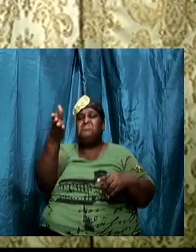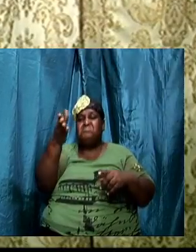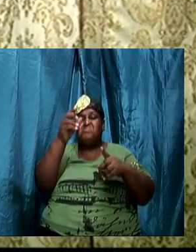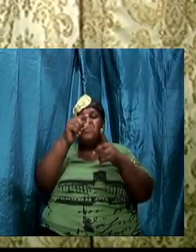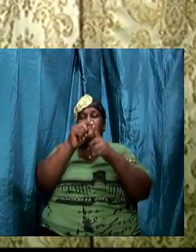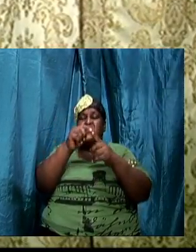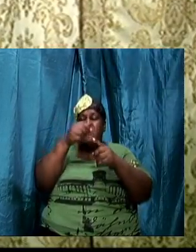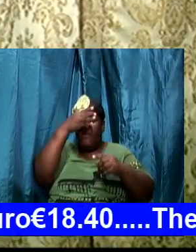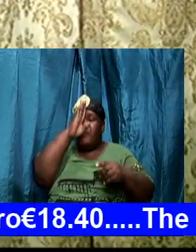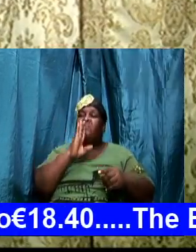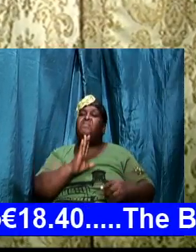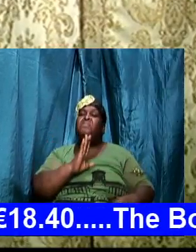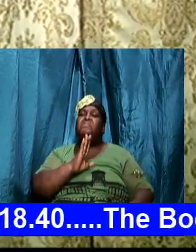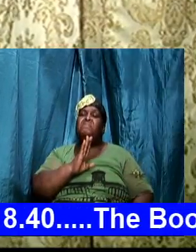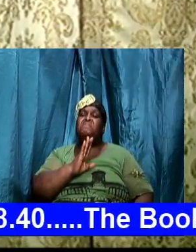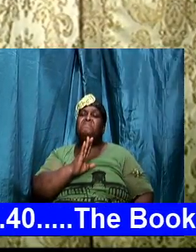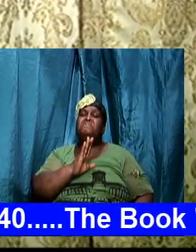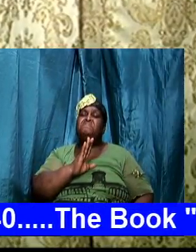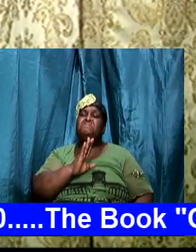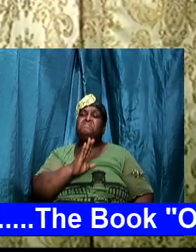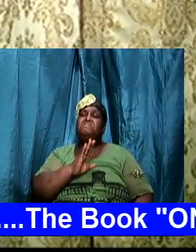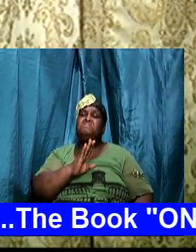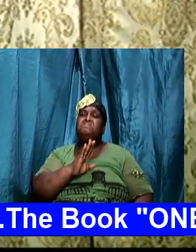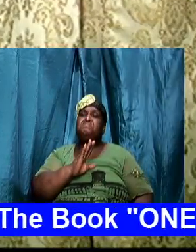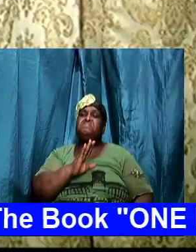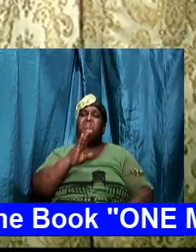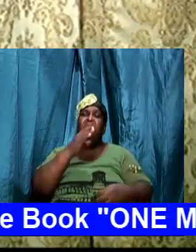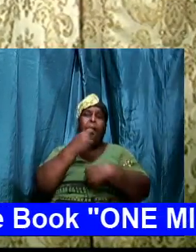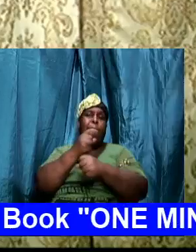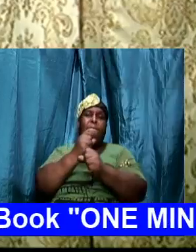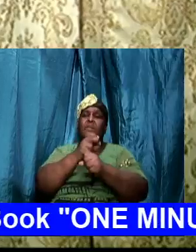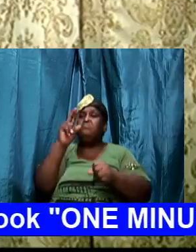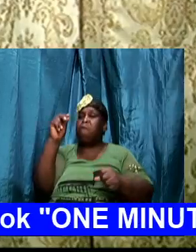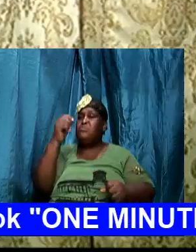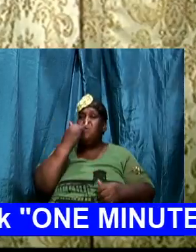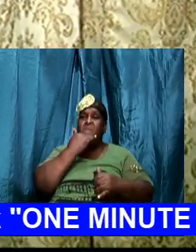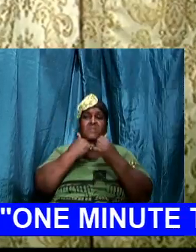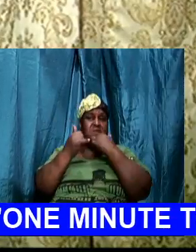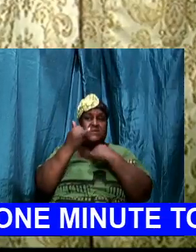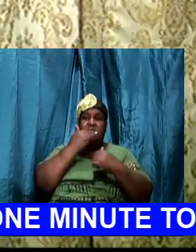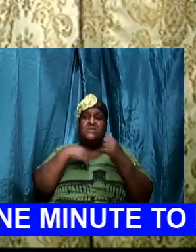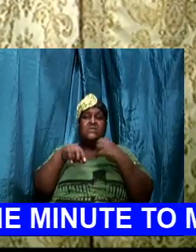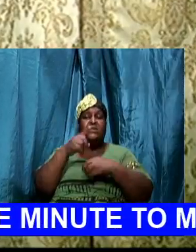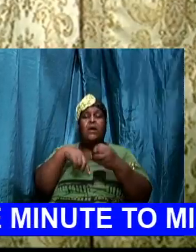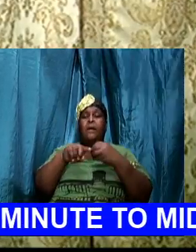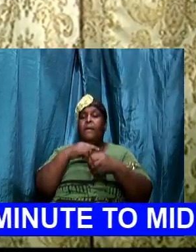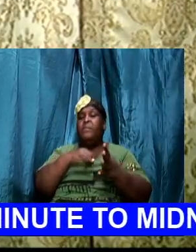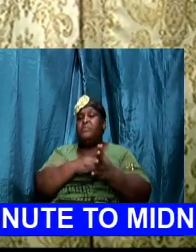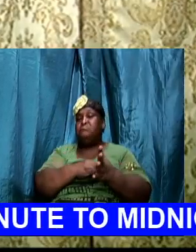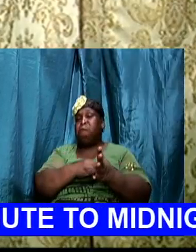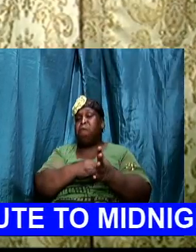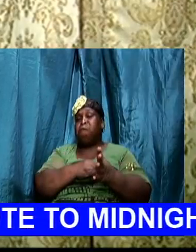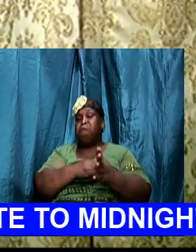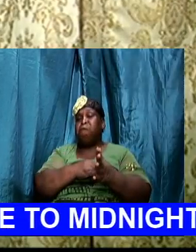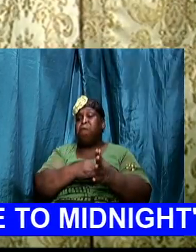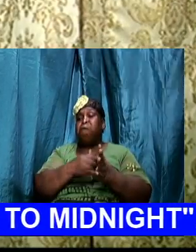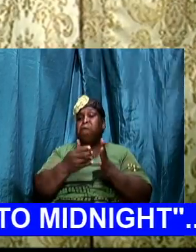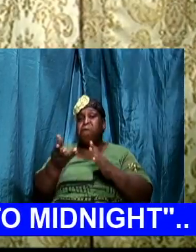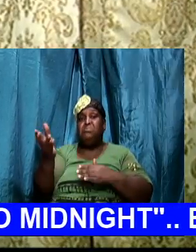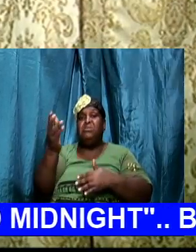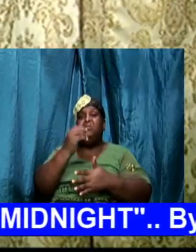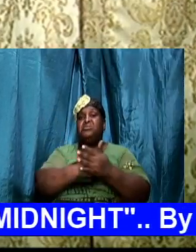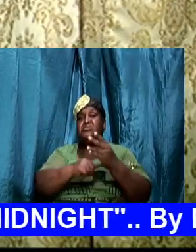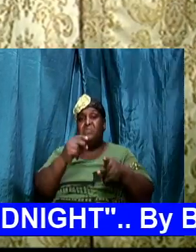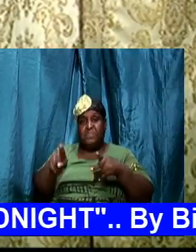are from God. Make no mistake about it. There are those who would try to cause